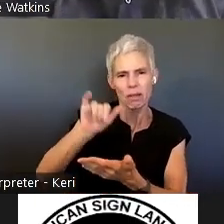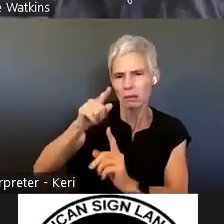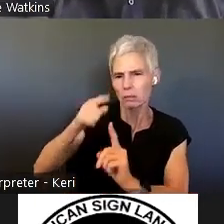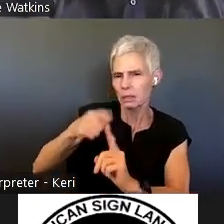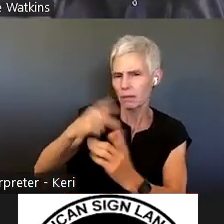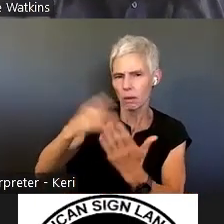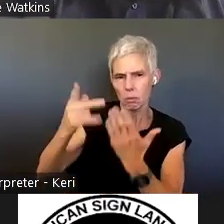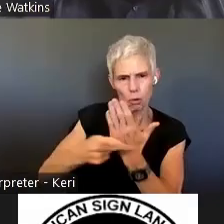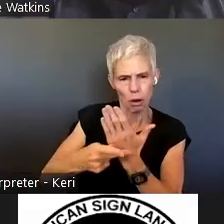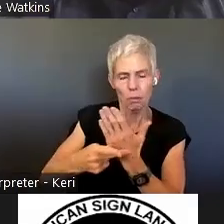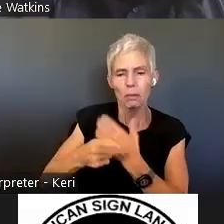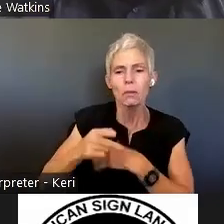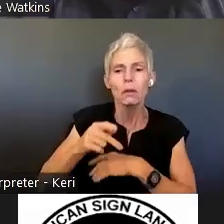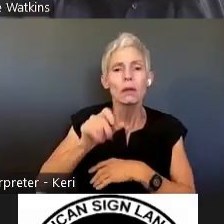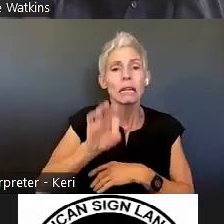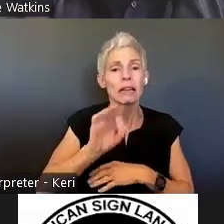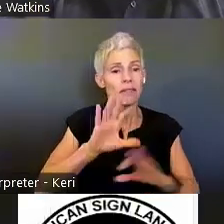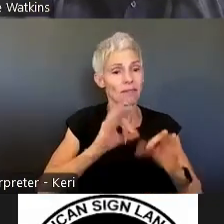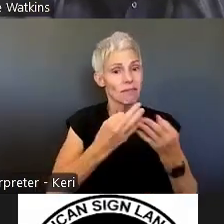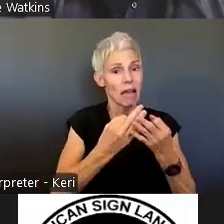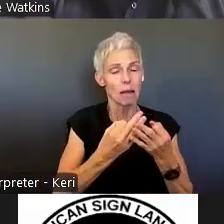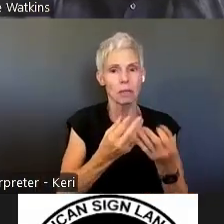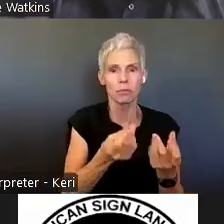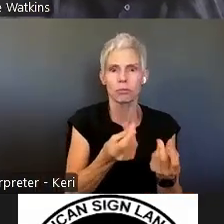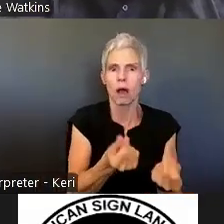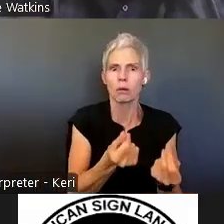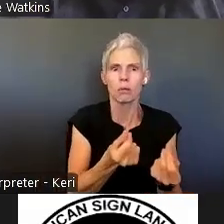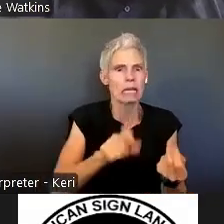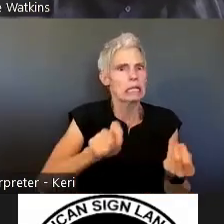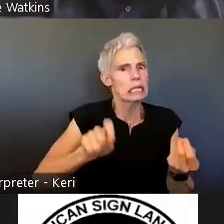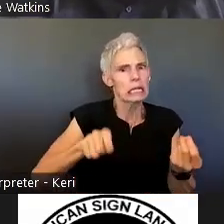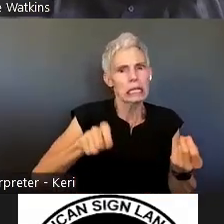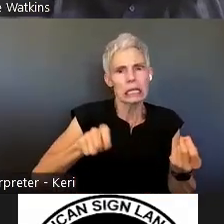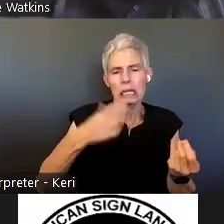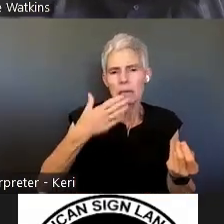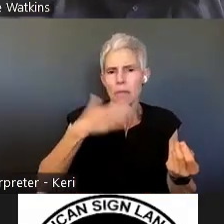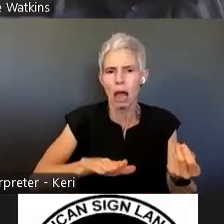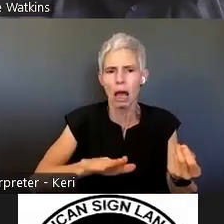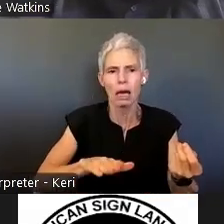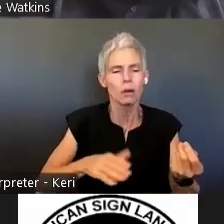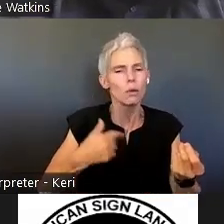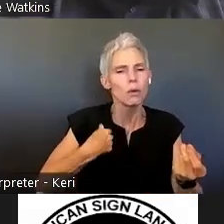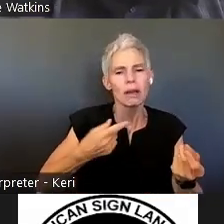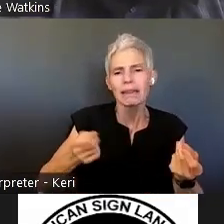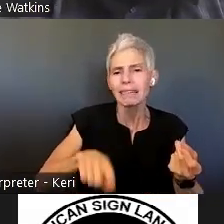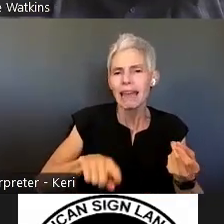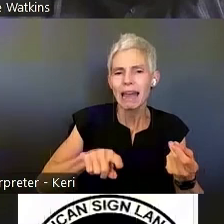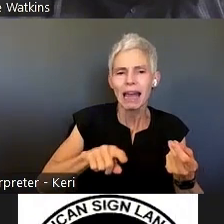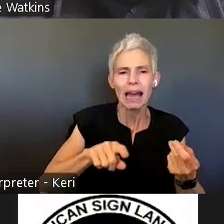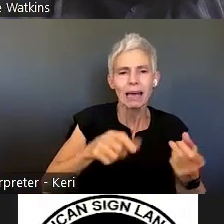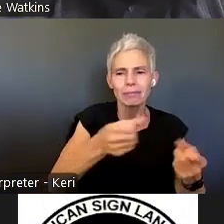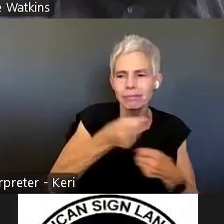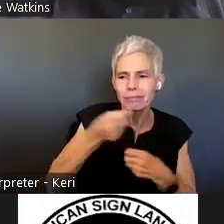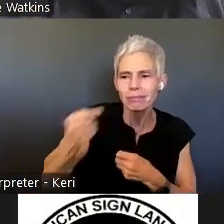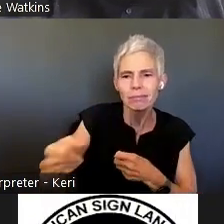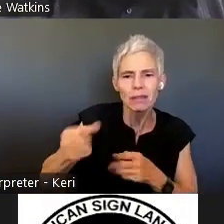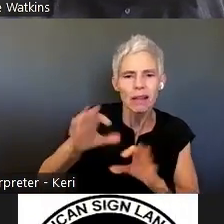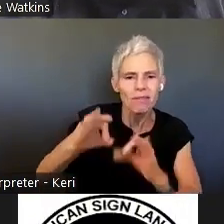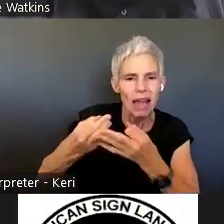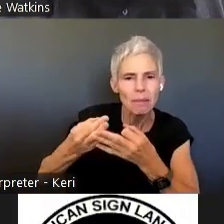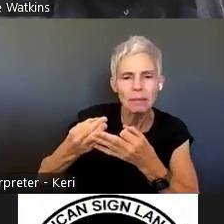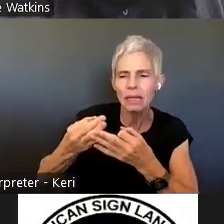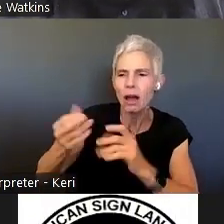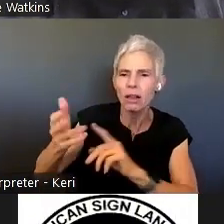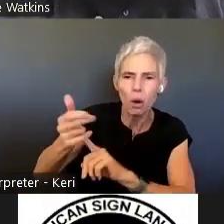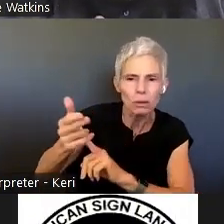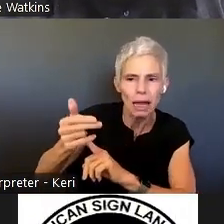if a family was in immediate need, we would not be able to put them higher on the wait list